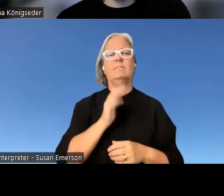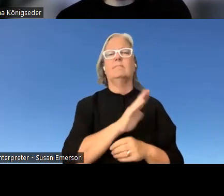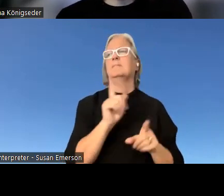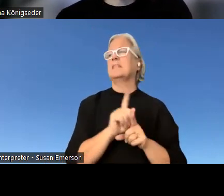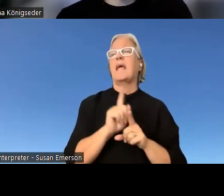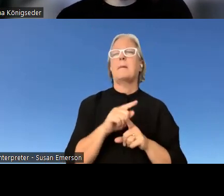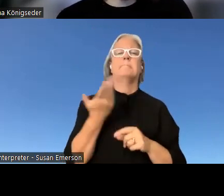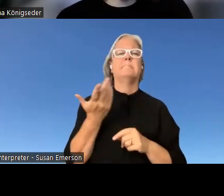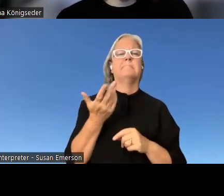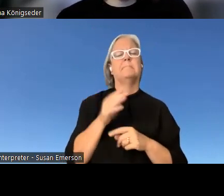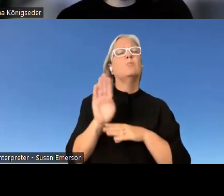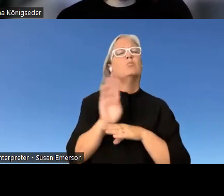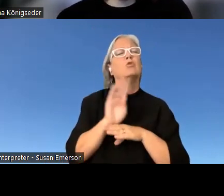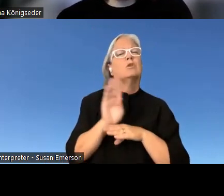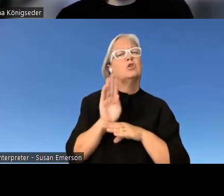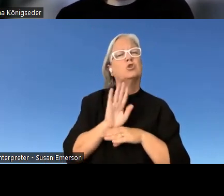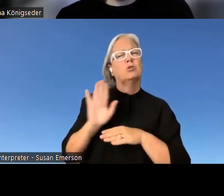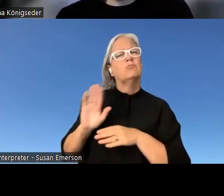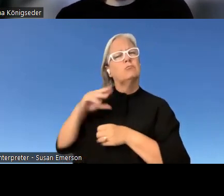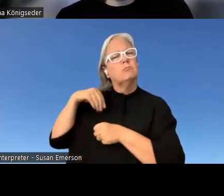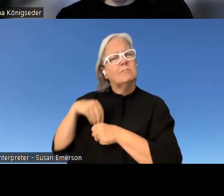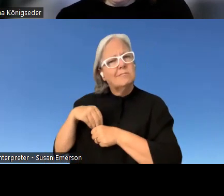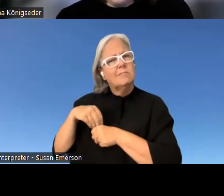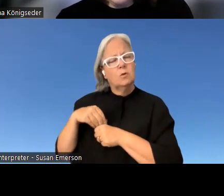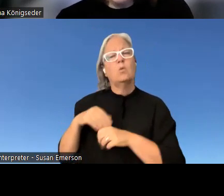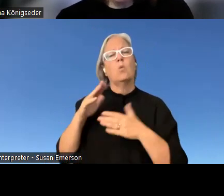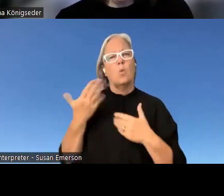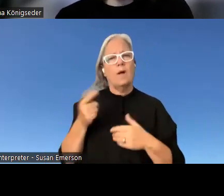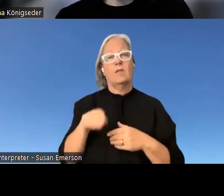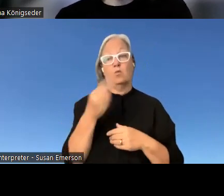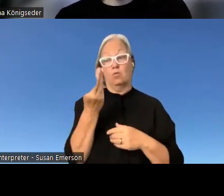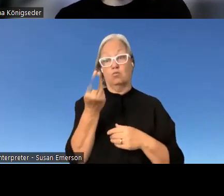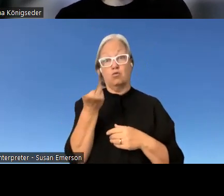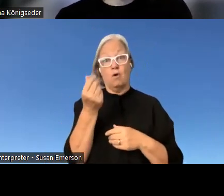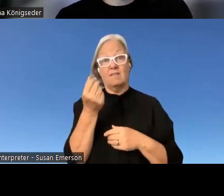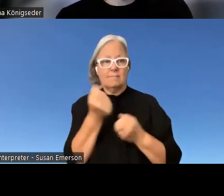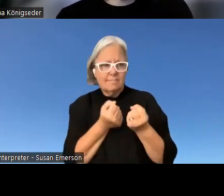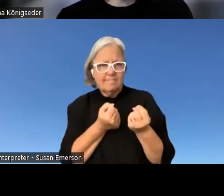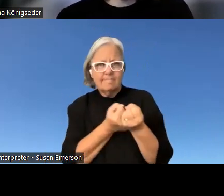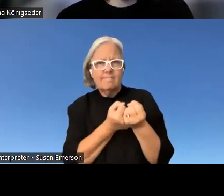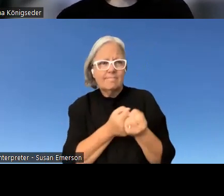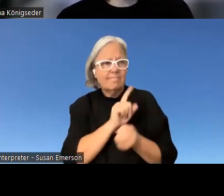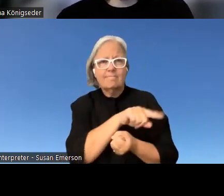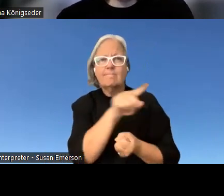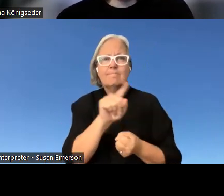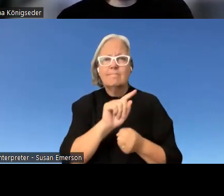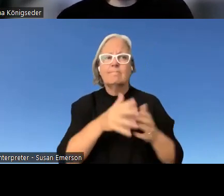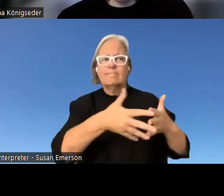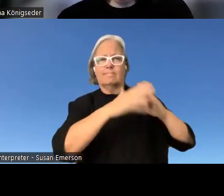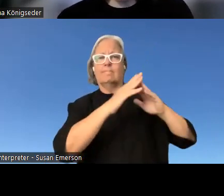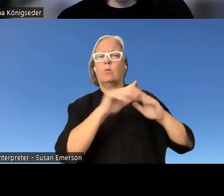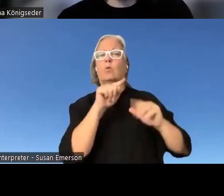also a very important subtopic in this year's call for nominations. So all initiatives